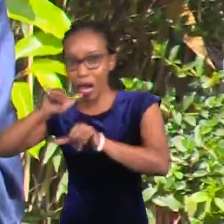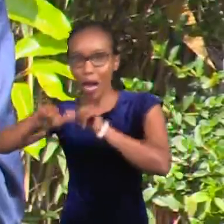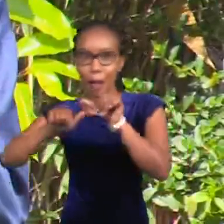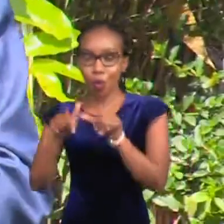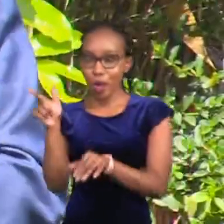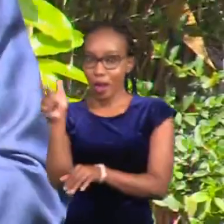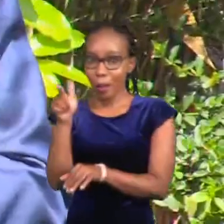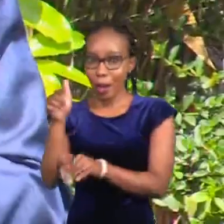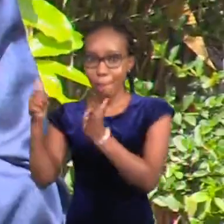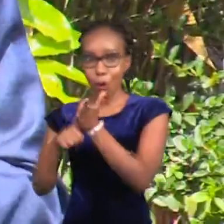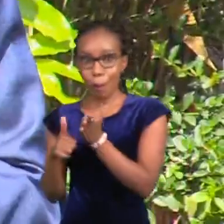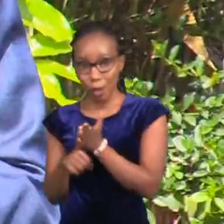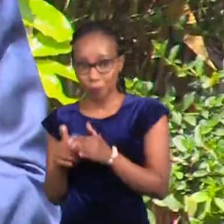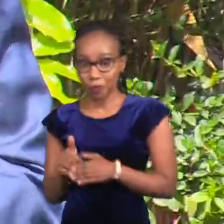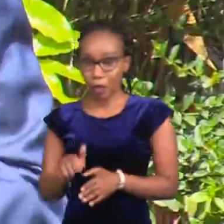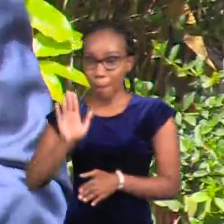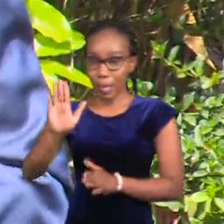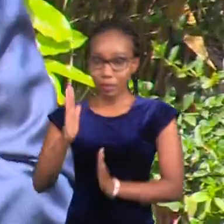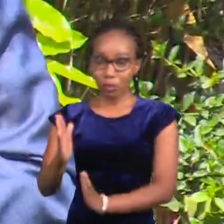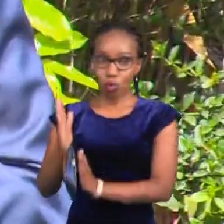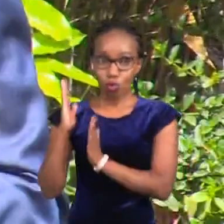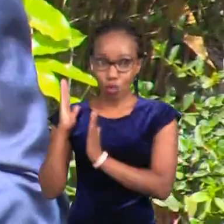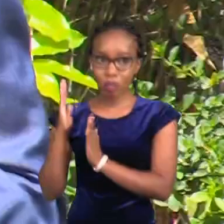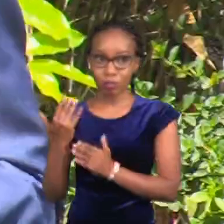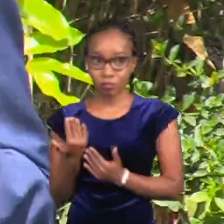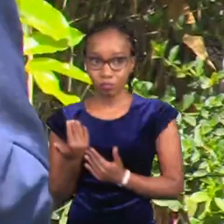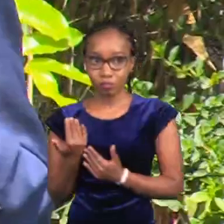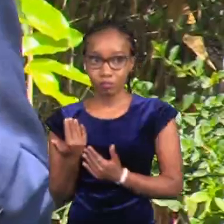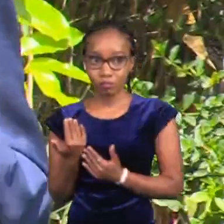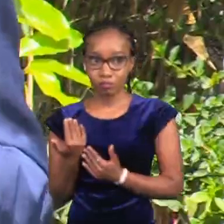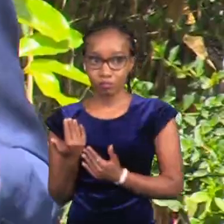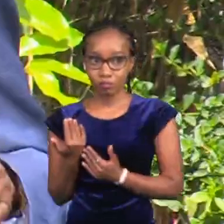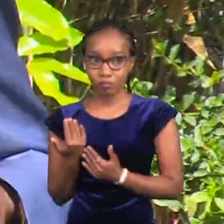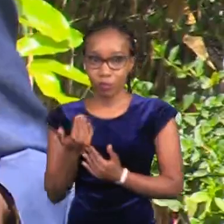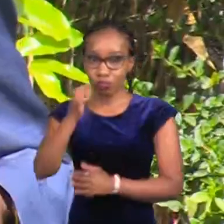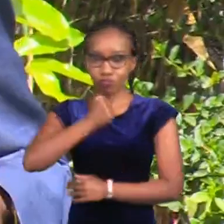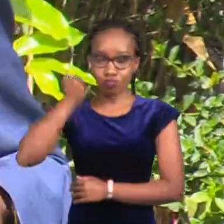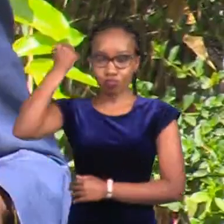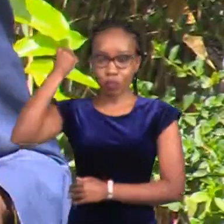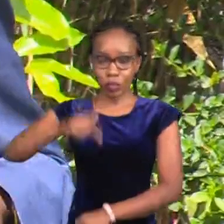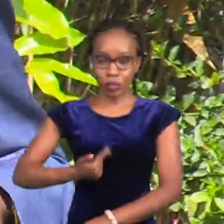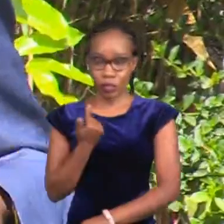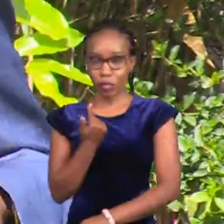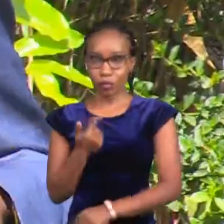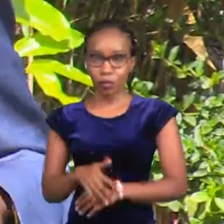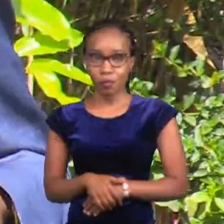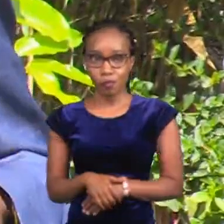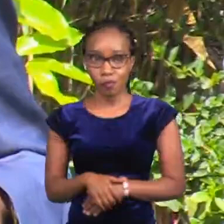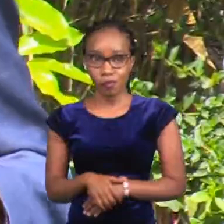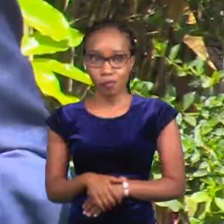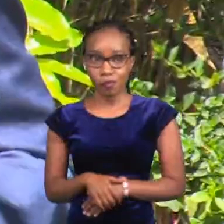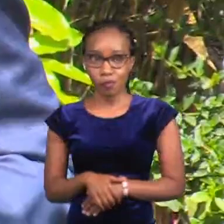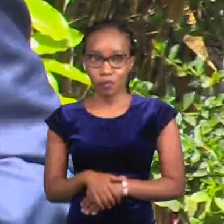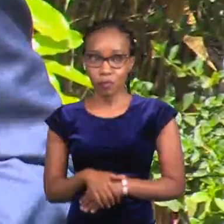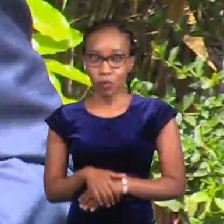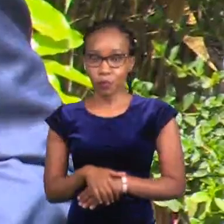scandal that led to one of his bodyguards to commit suicide. Is there more than meets